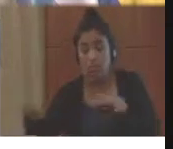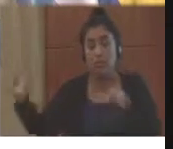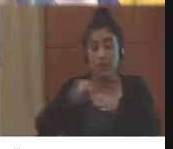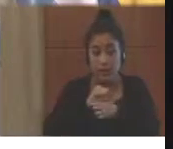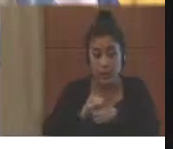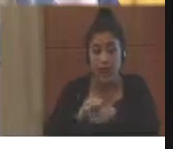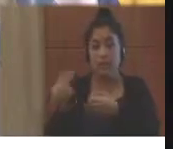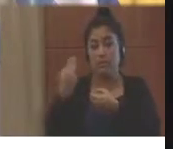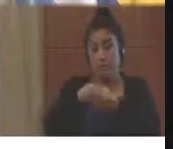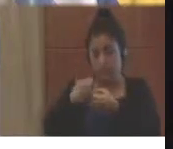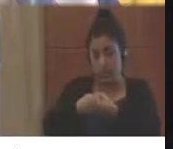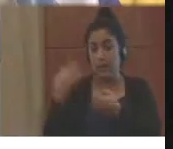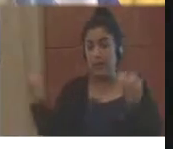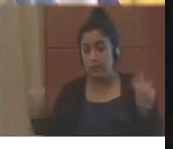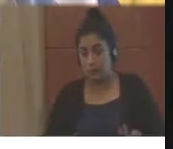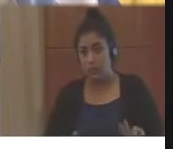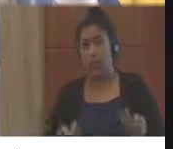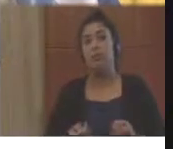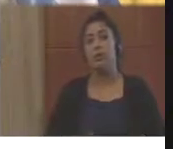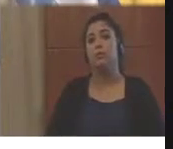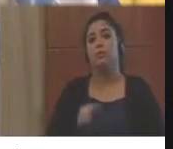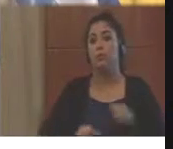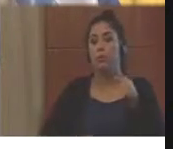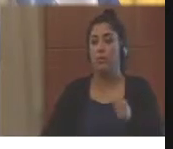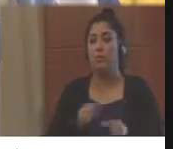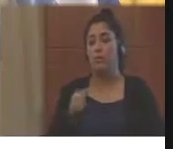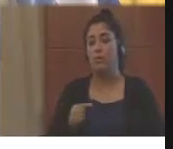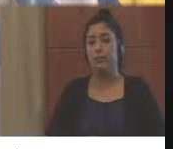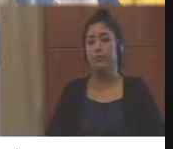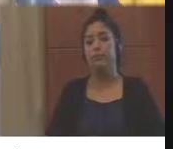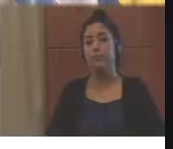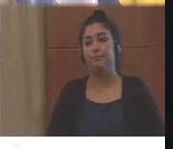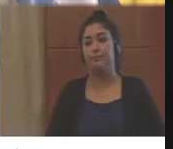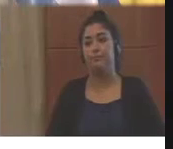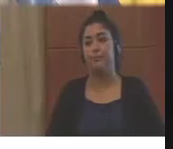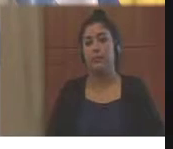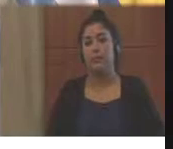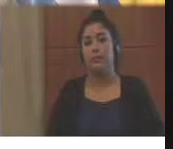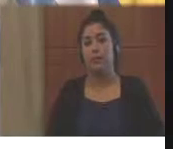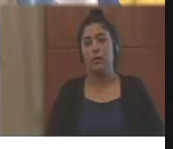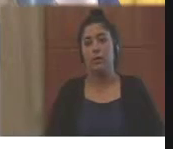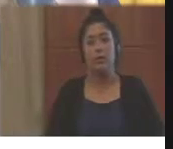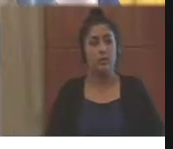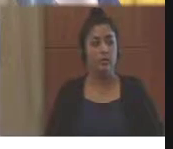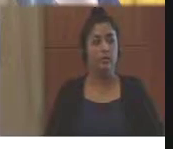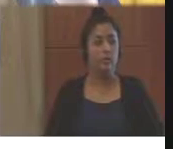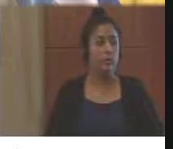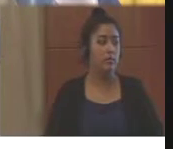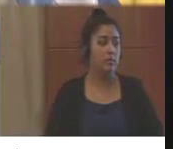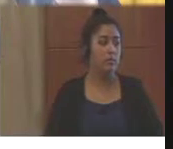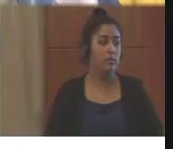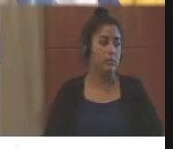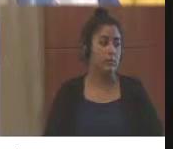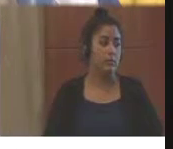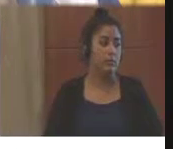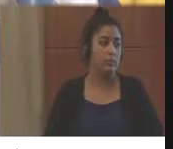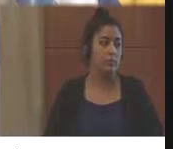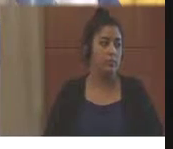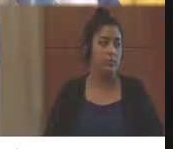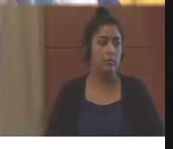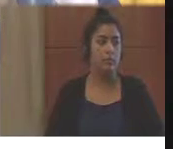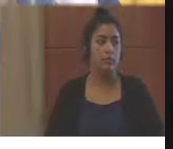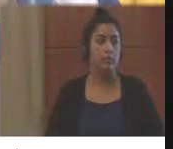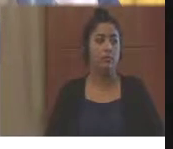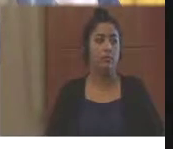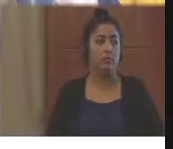promoting complementarity across them. Hence, we are asking support to narrow the